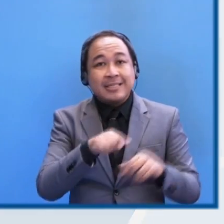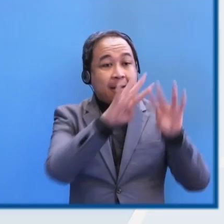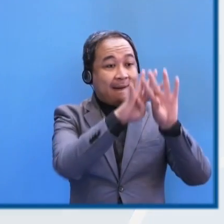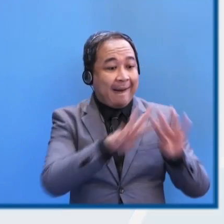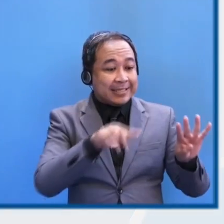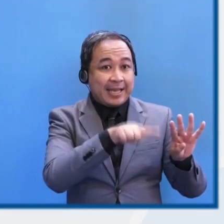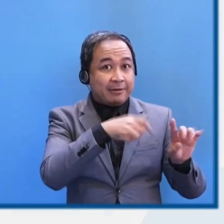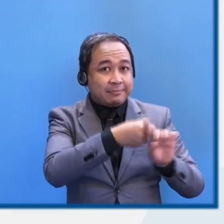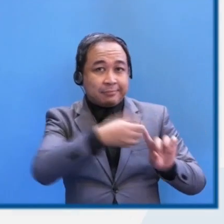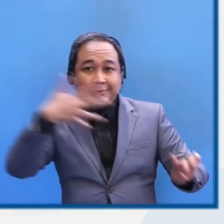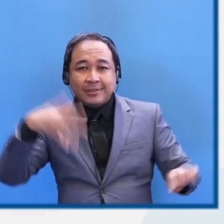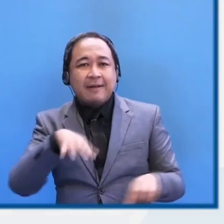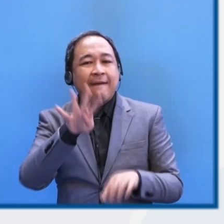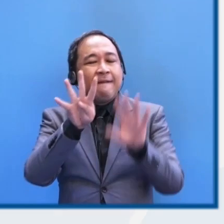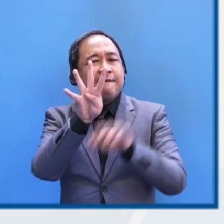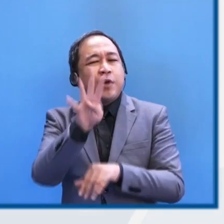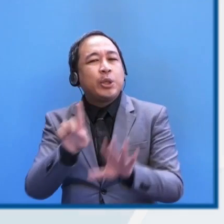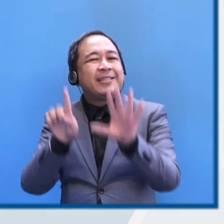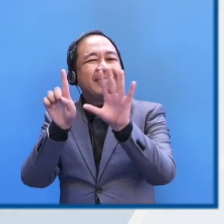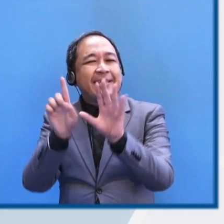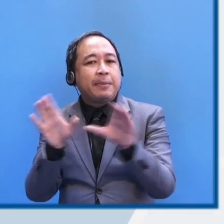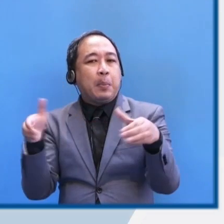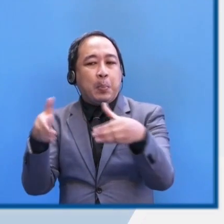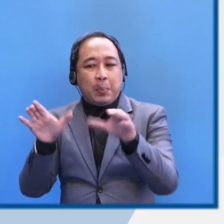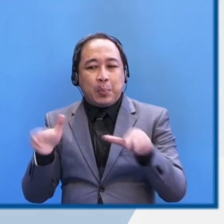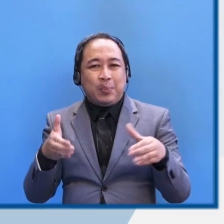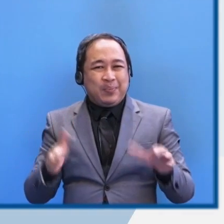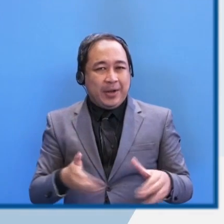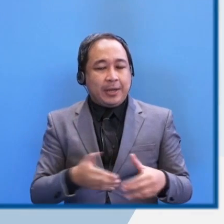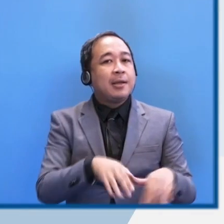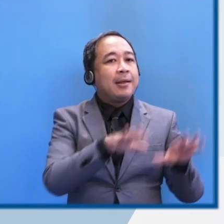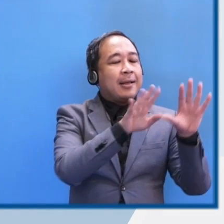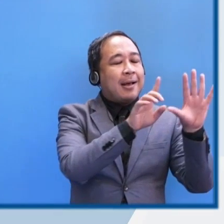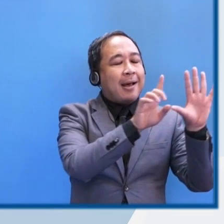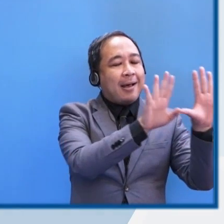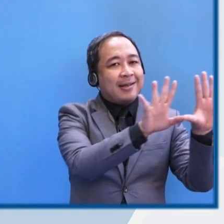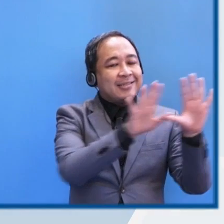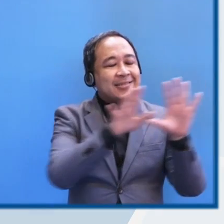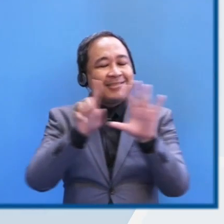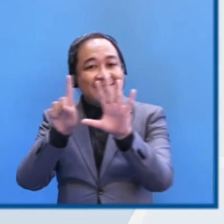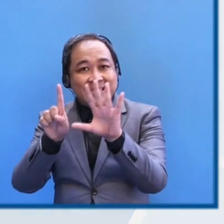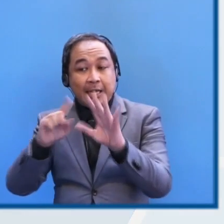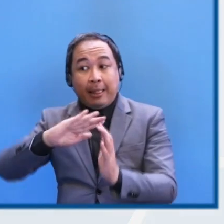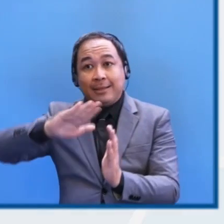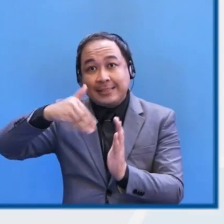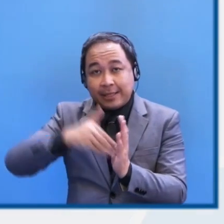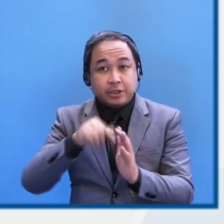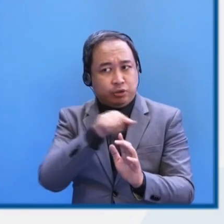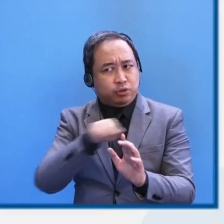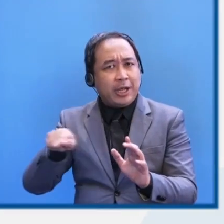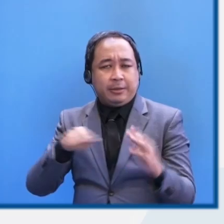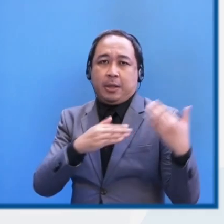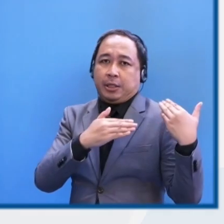bodies, 16 centers, and 77 entities. Many of them have already played roles in disaster management